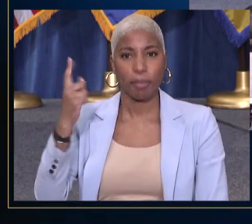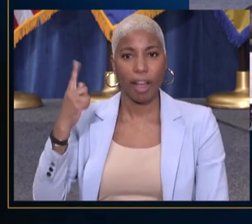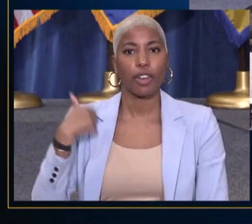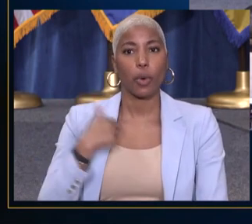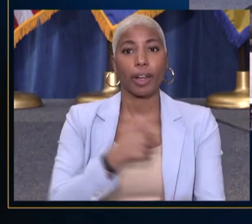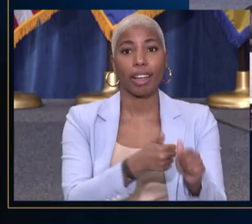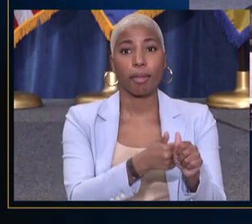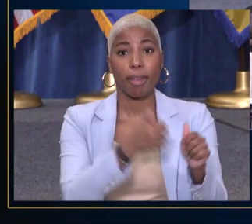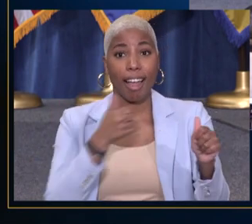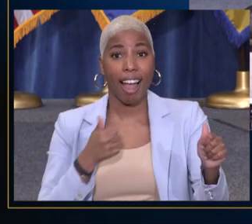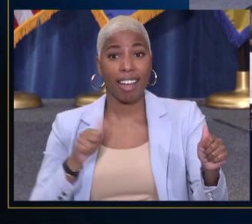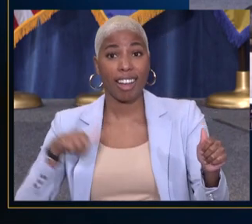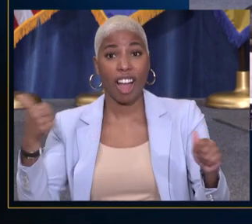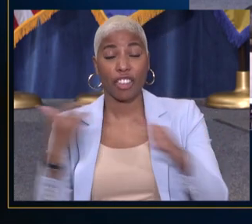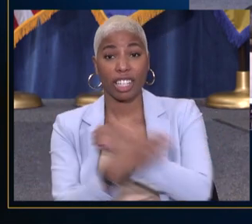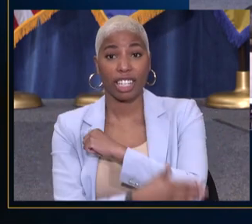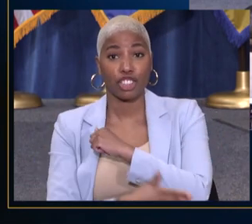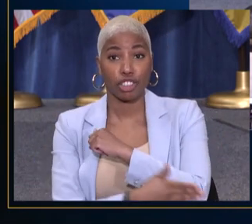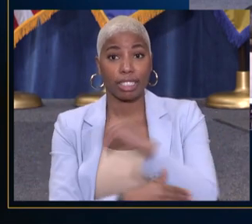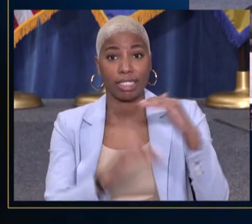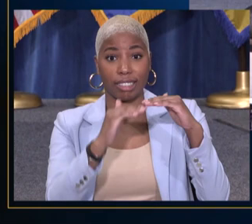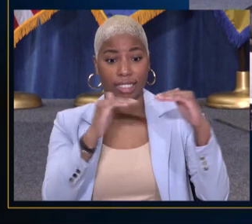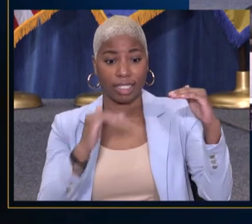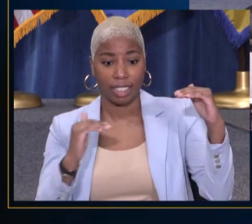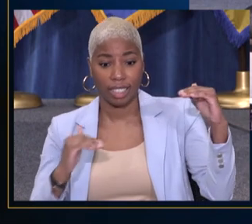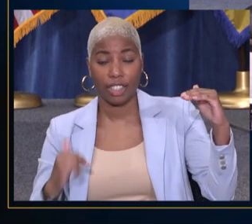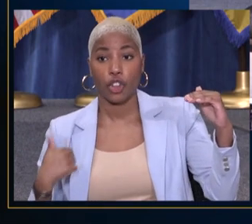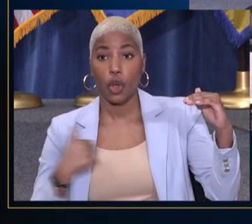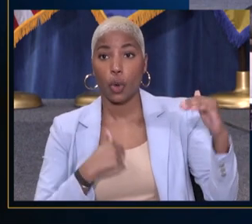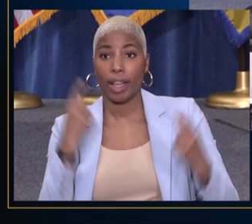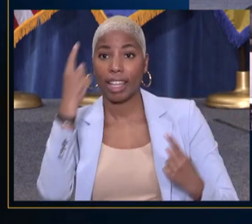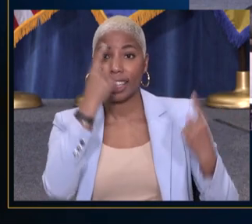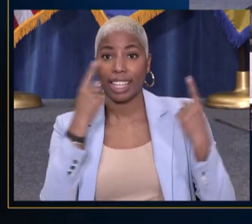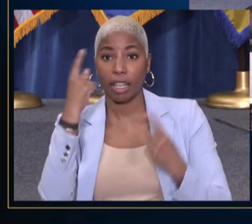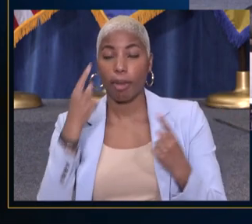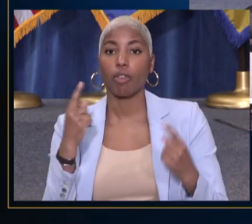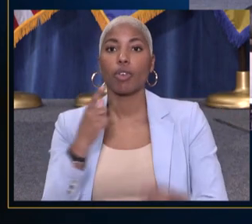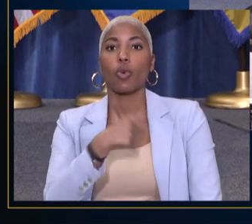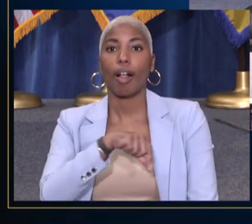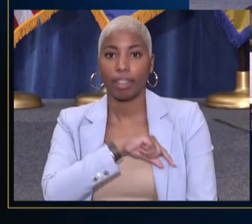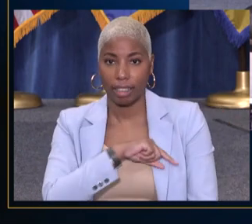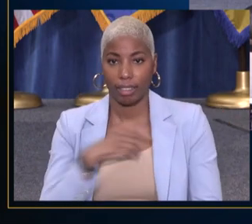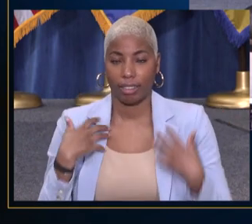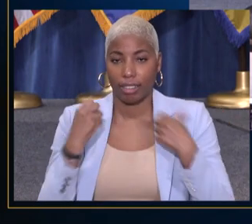behind other nations as we consider the delivery of quality healthcare.